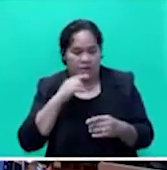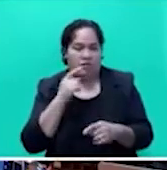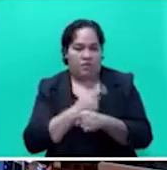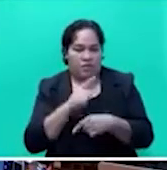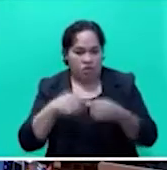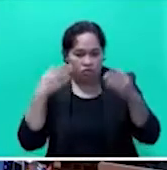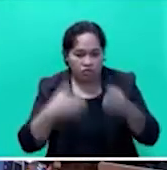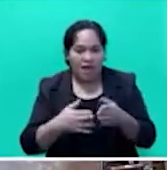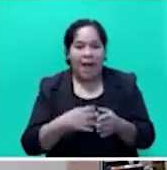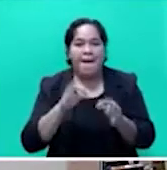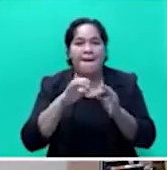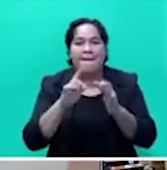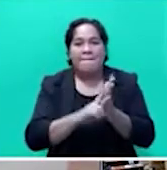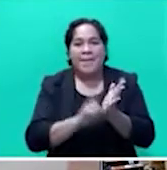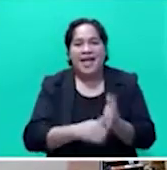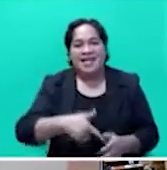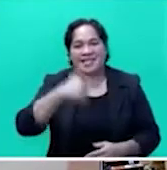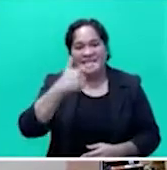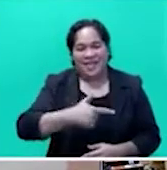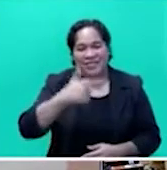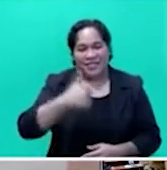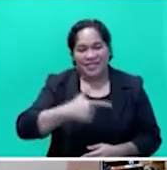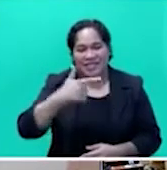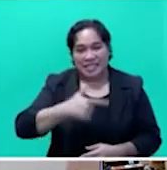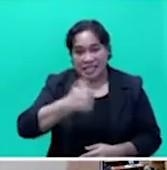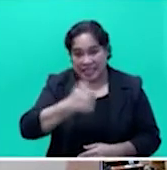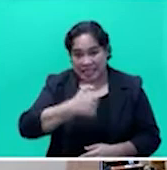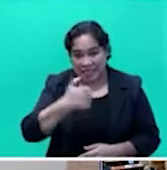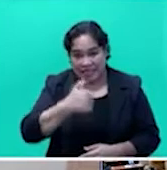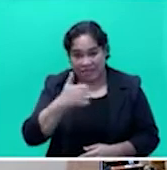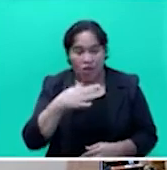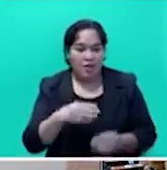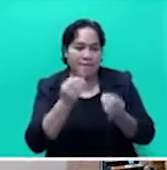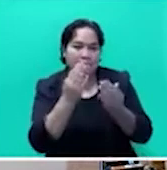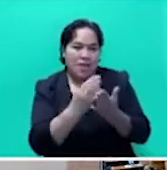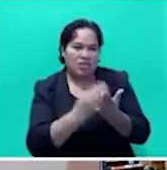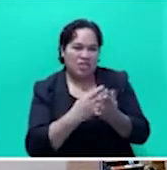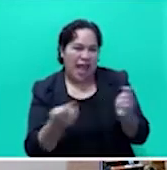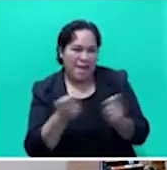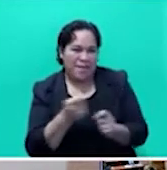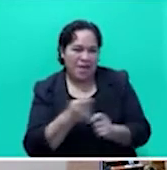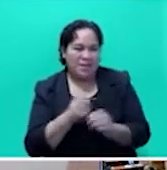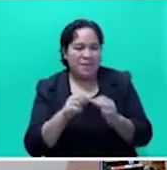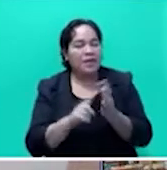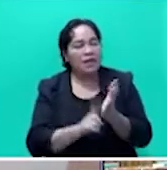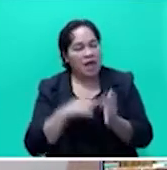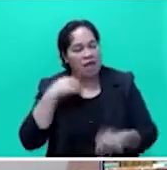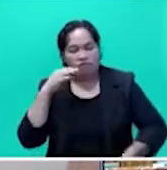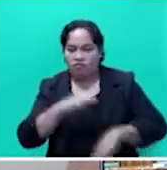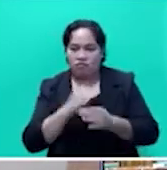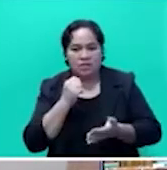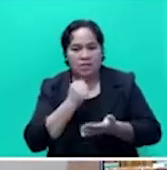on Bill 16, on the State Land Budget Amendment Bill. I fully support this